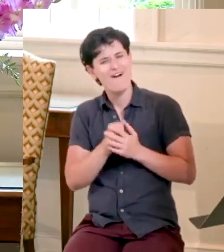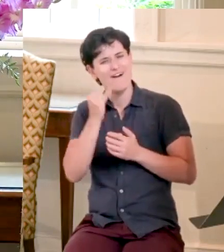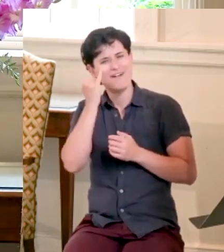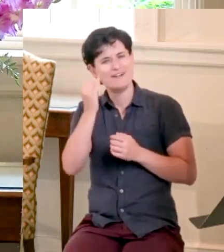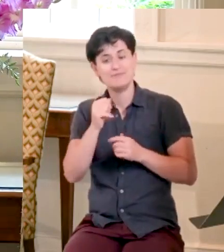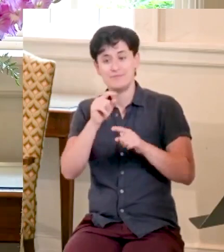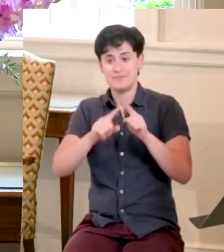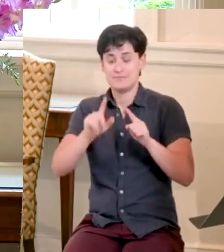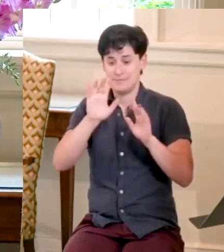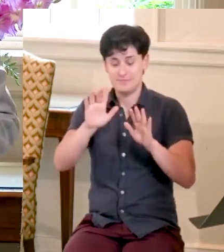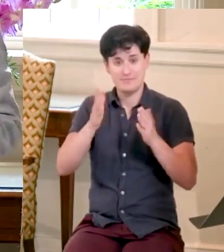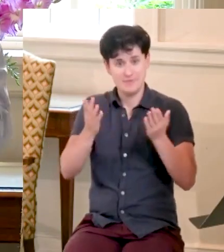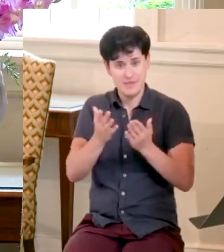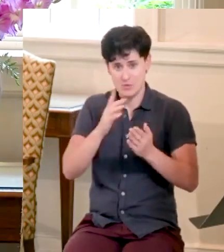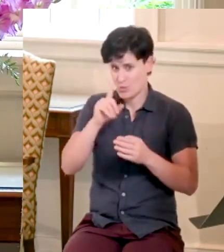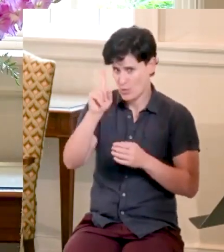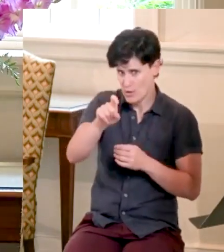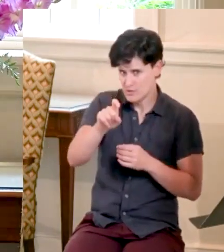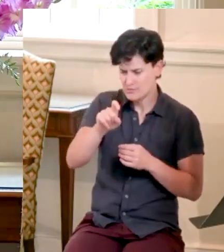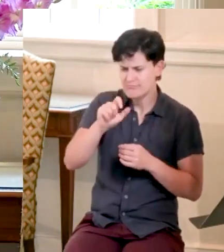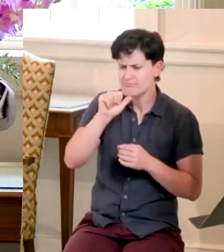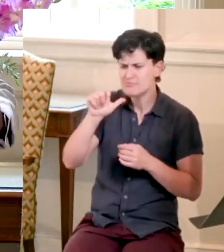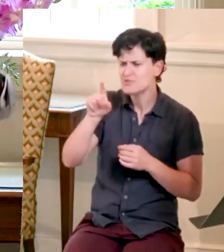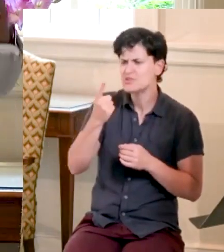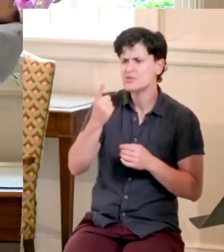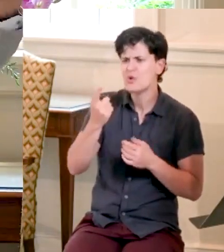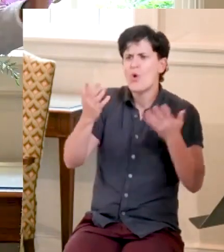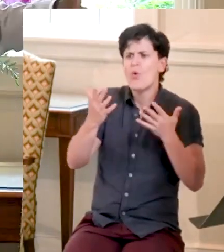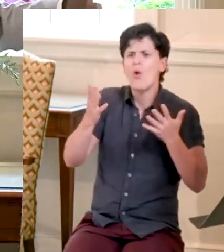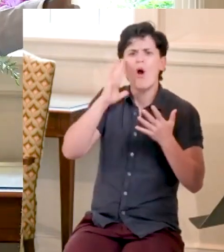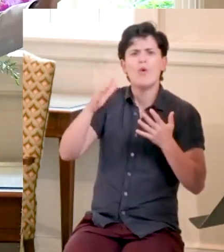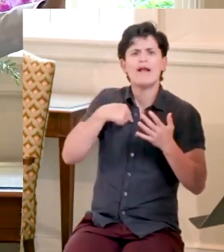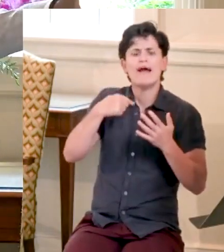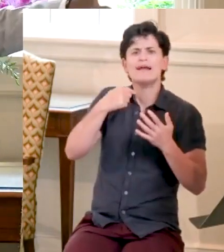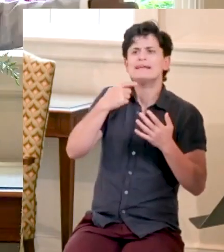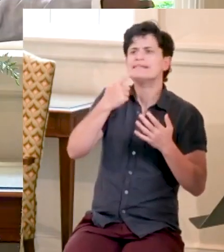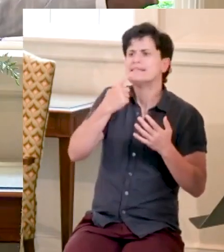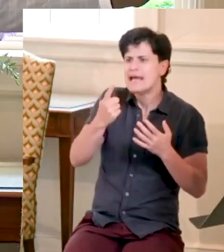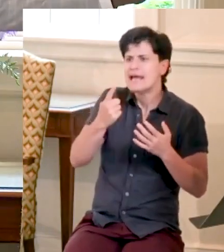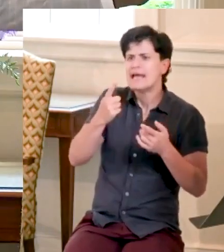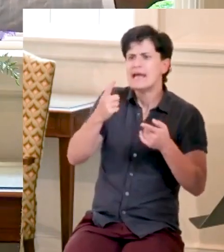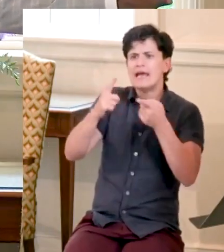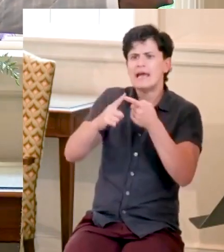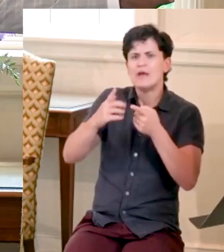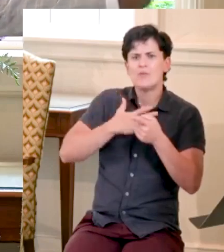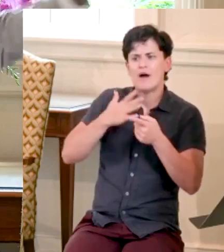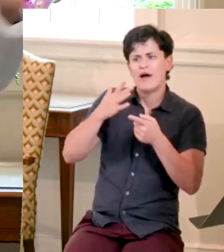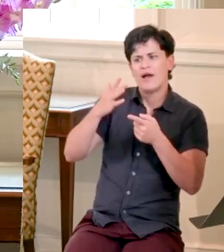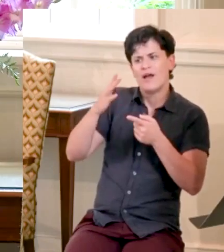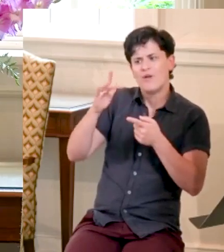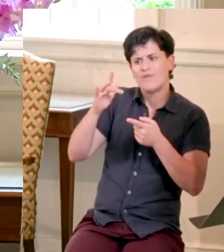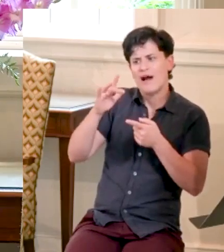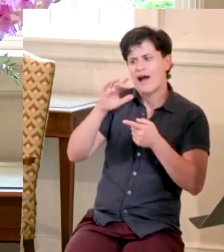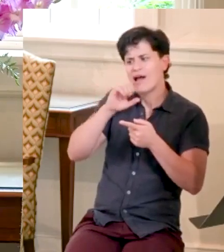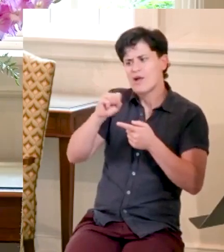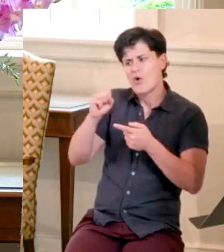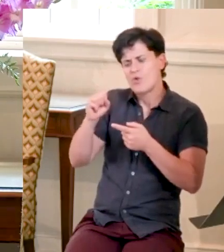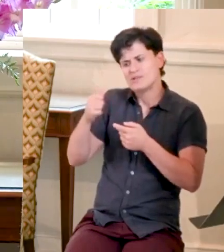here's the question. Not just what would I say to my 25-year-old self looking back, but what would